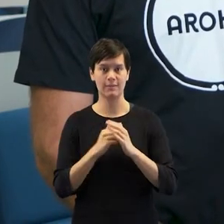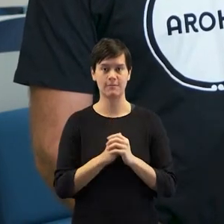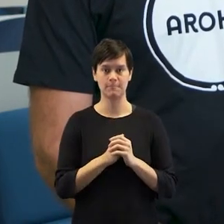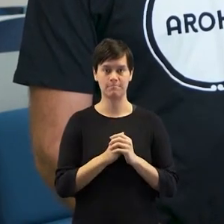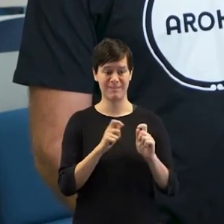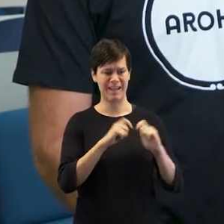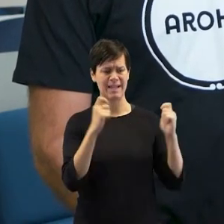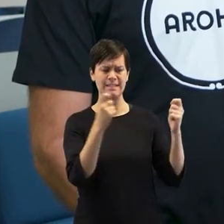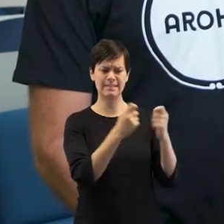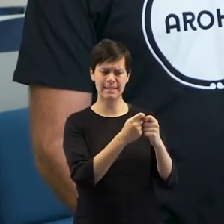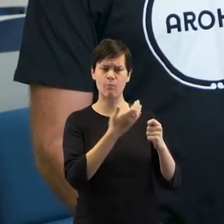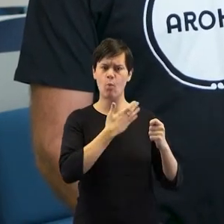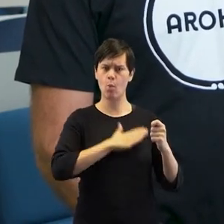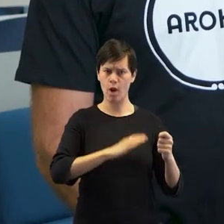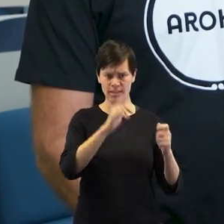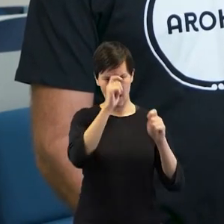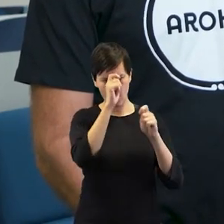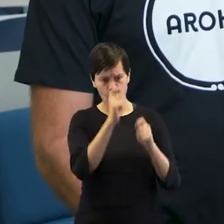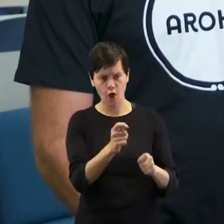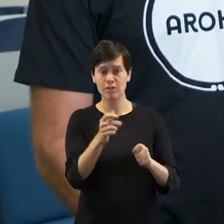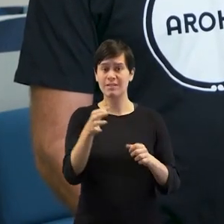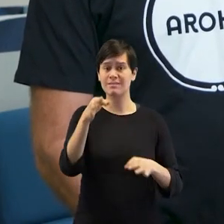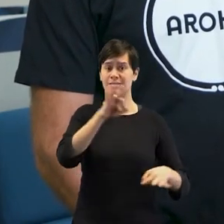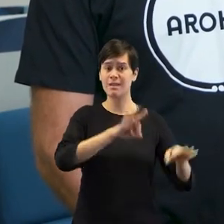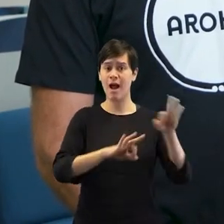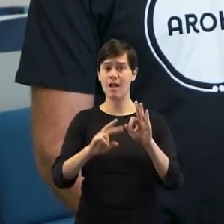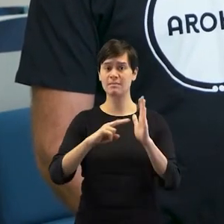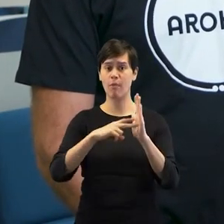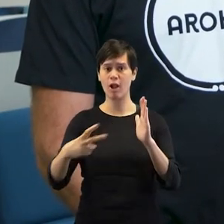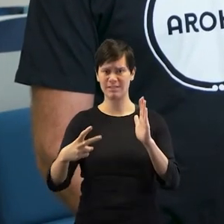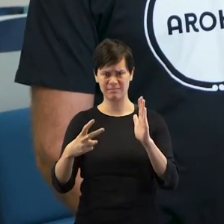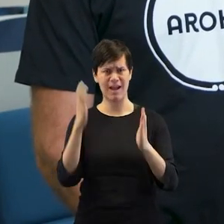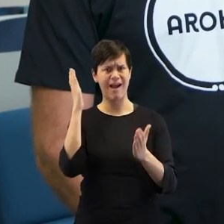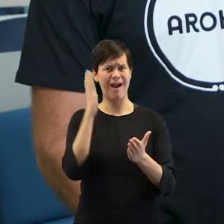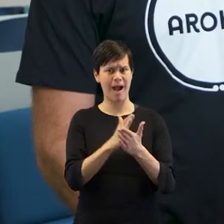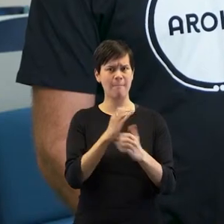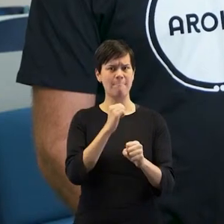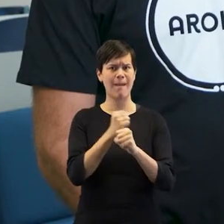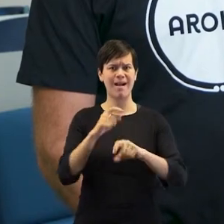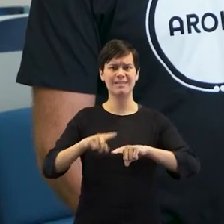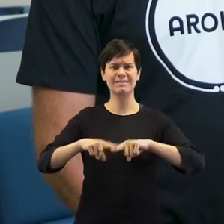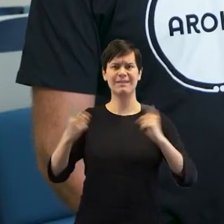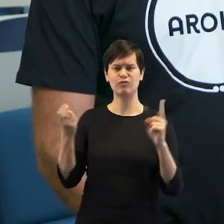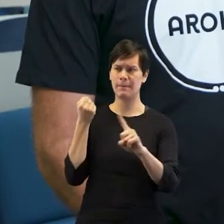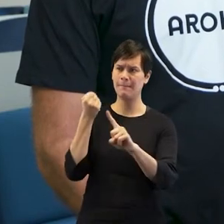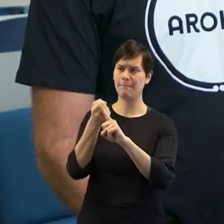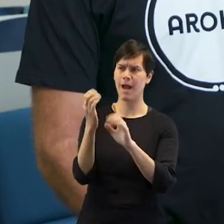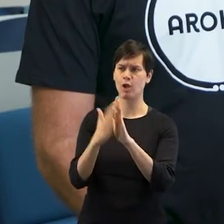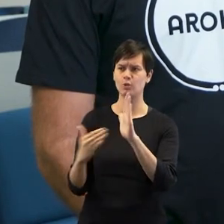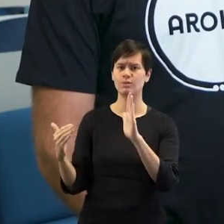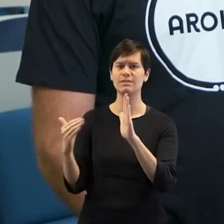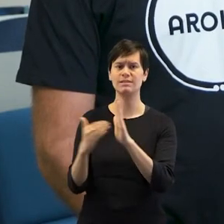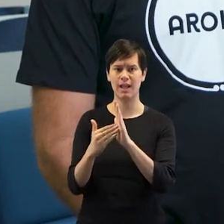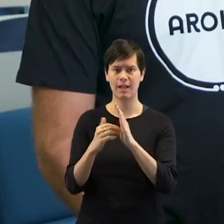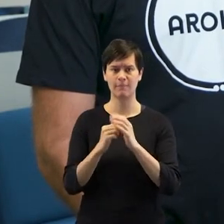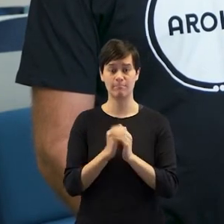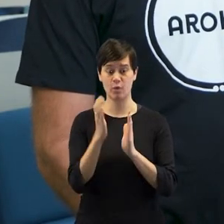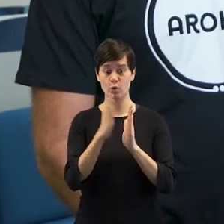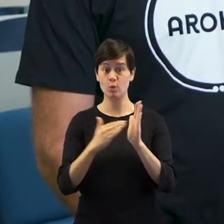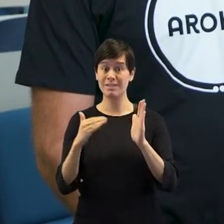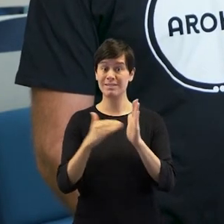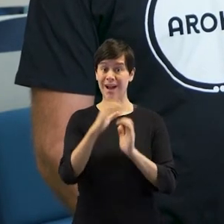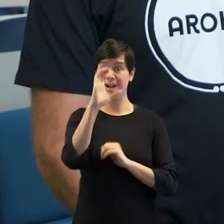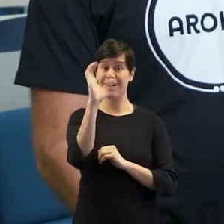was acknowledge how science-based policy is making a massive difference in New Zealand and how proud we are that a small country like